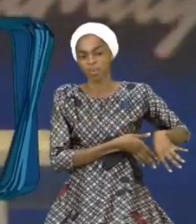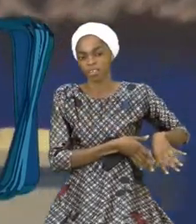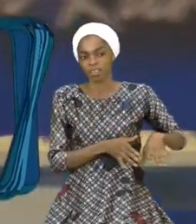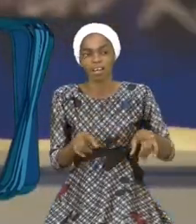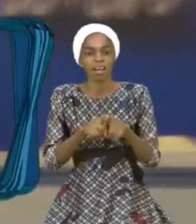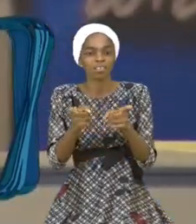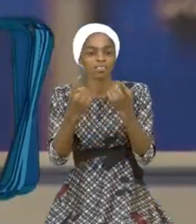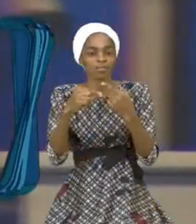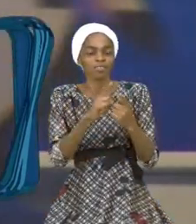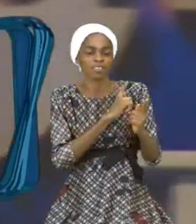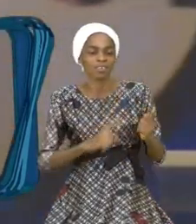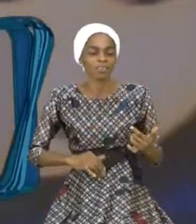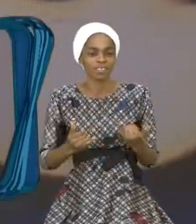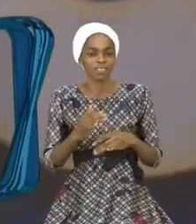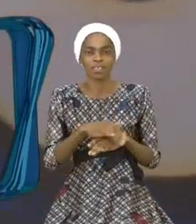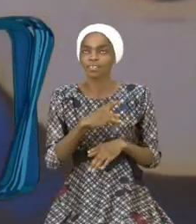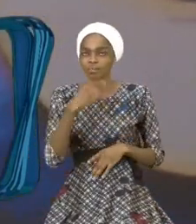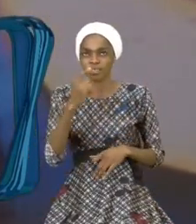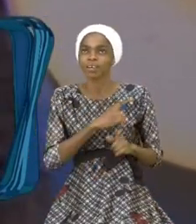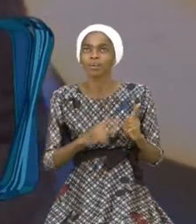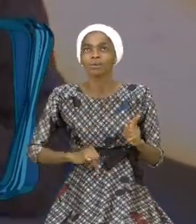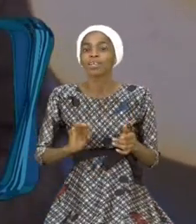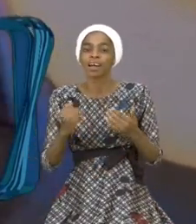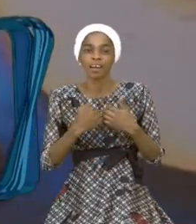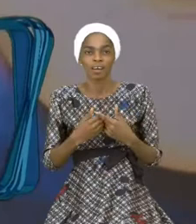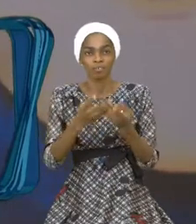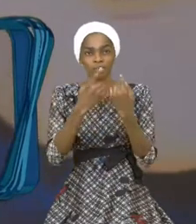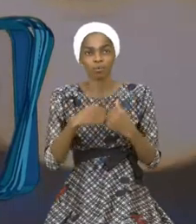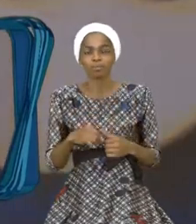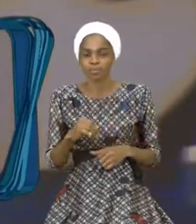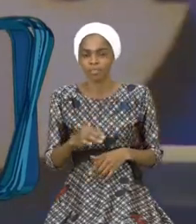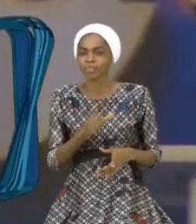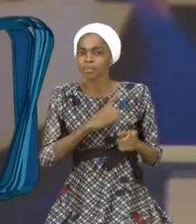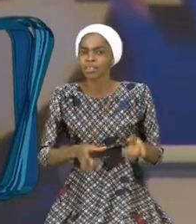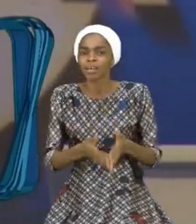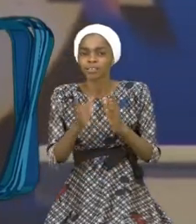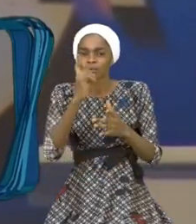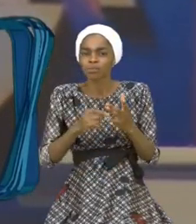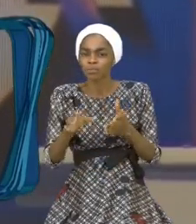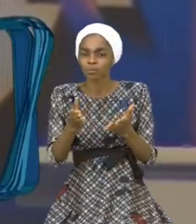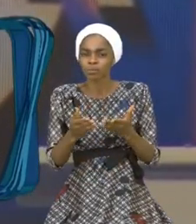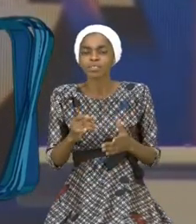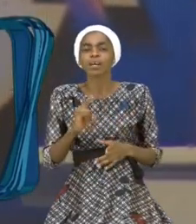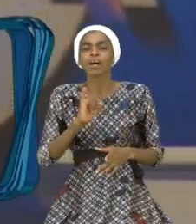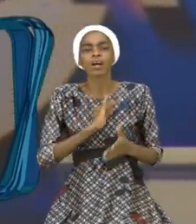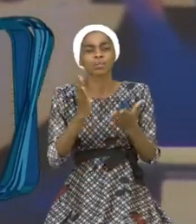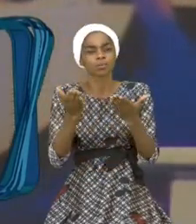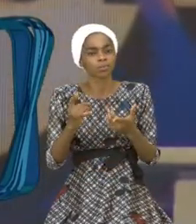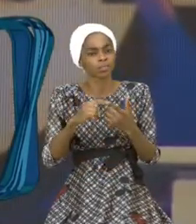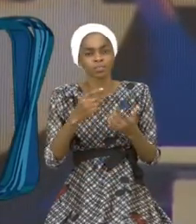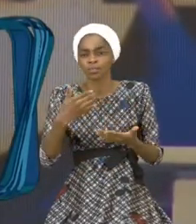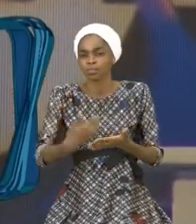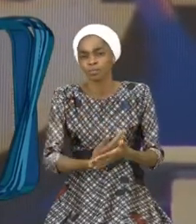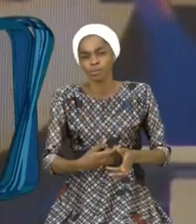say, Lord, I come. What have you come for? I want this new birth. I want this new life. I want